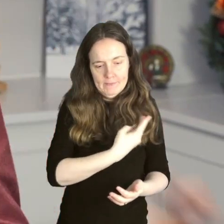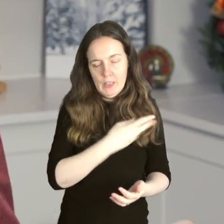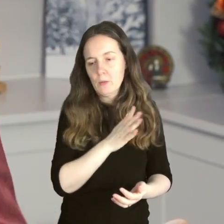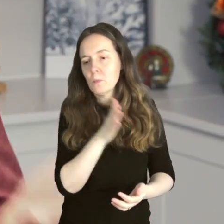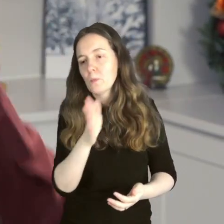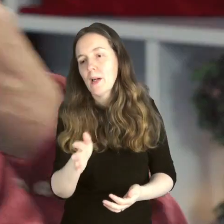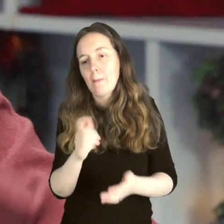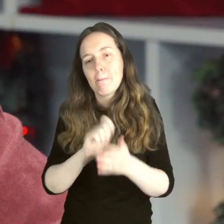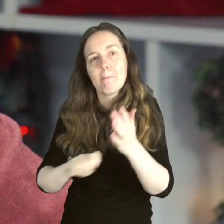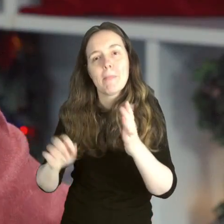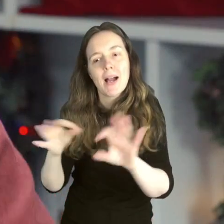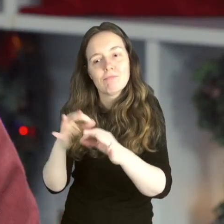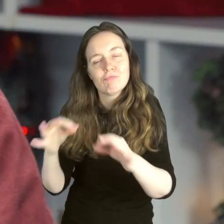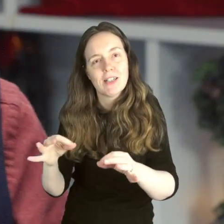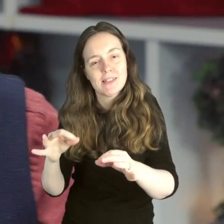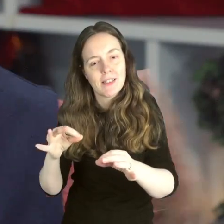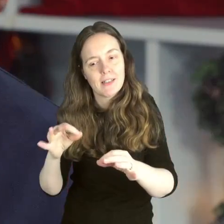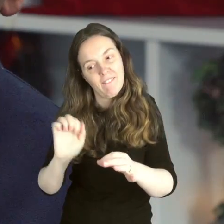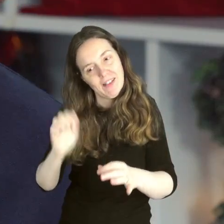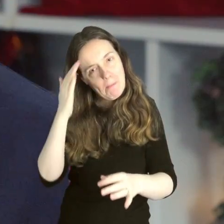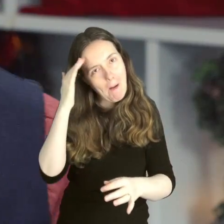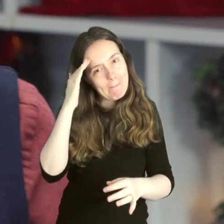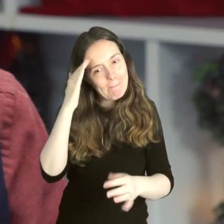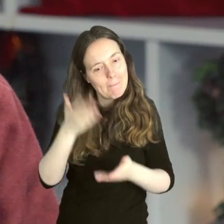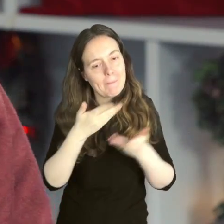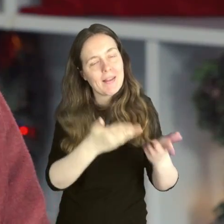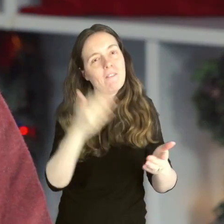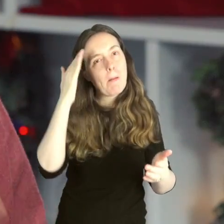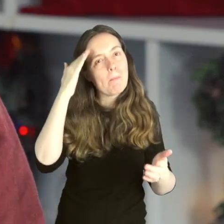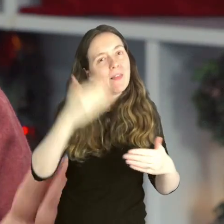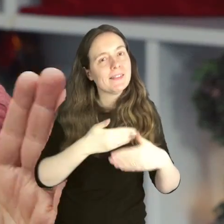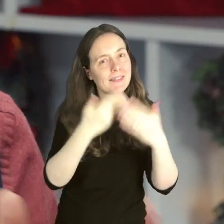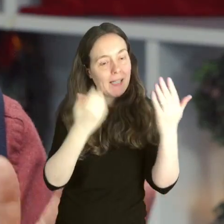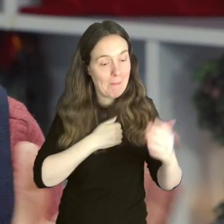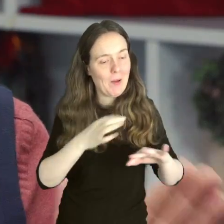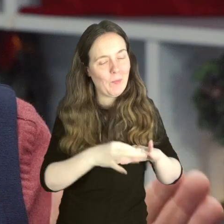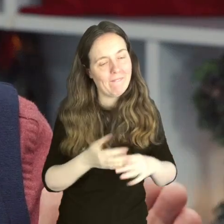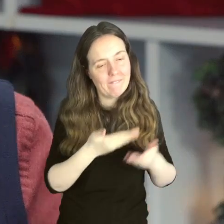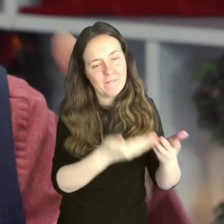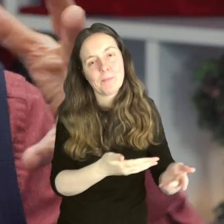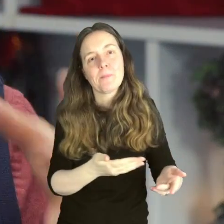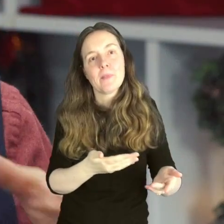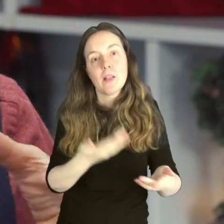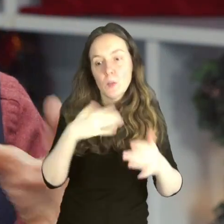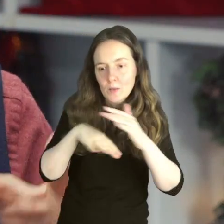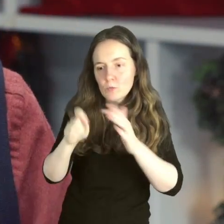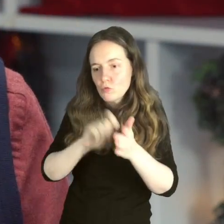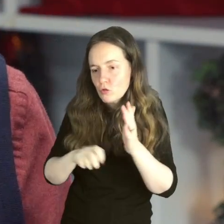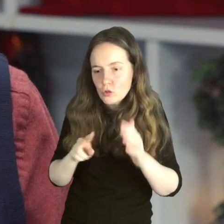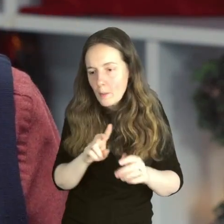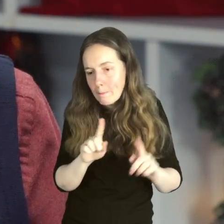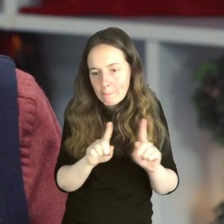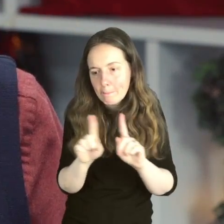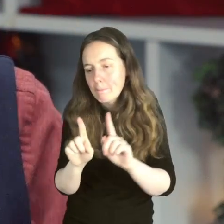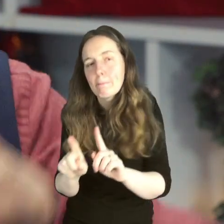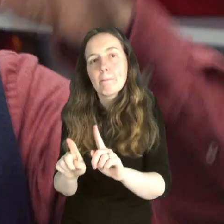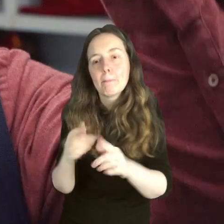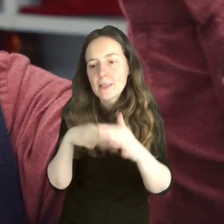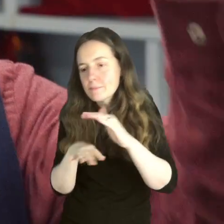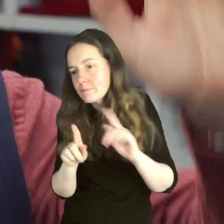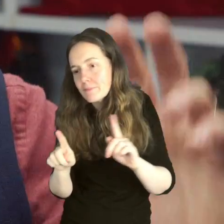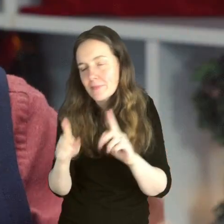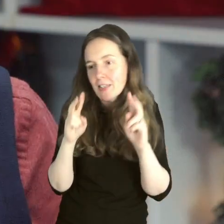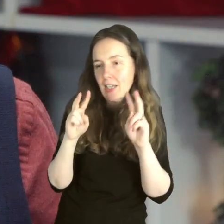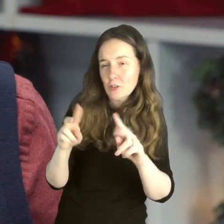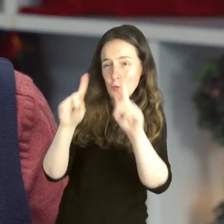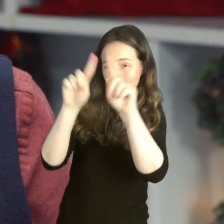for his mum, my wife Killy, for Mother's Day. And we walked into this store, and as we walked into the store, I saw